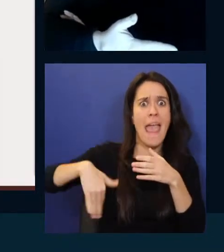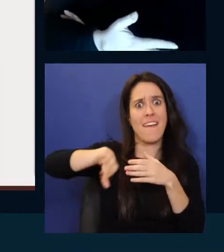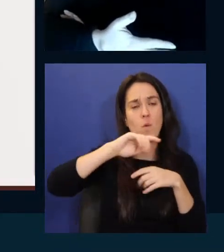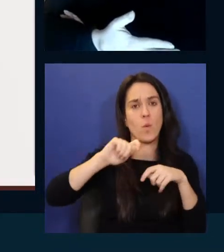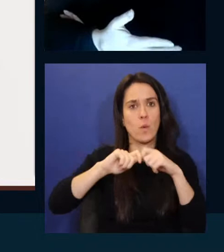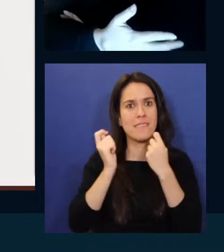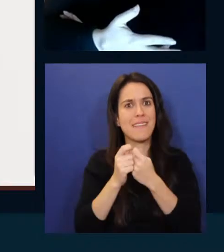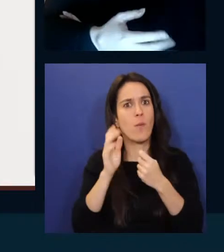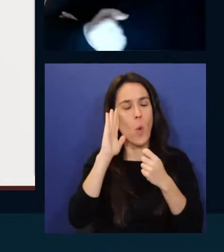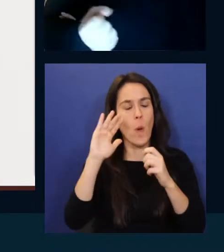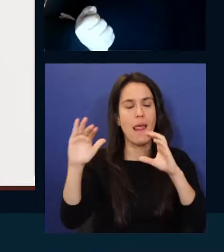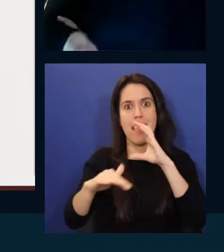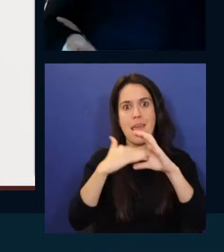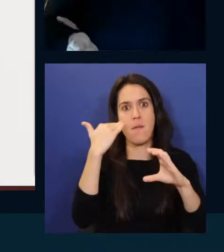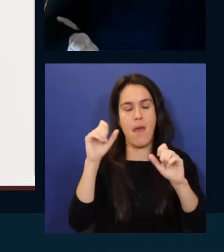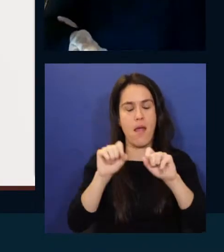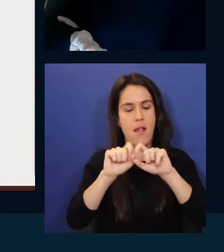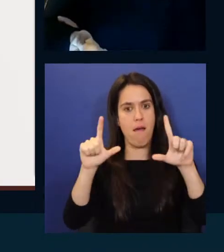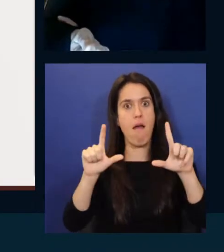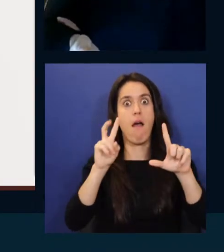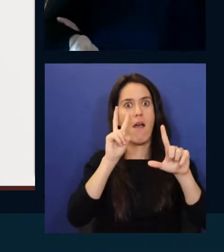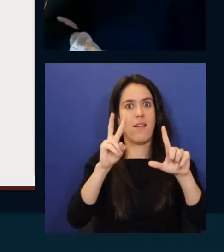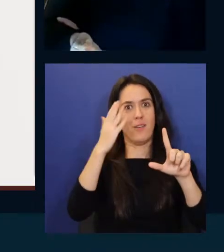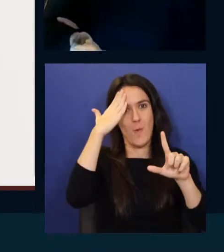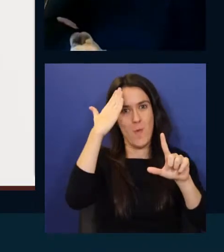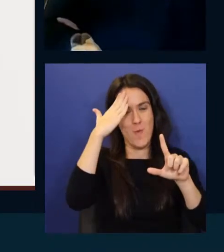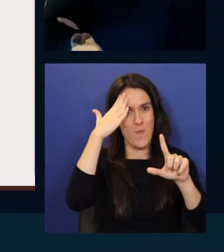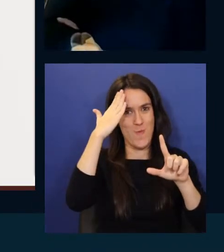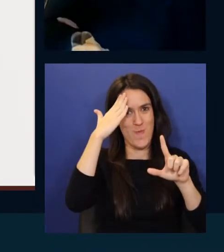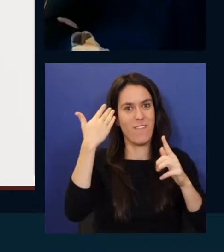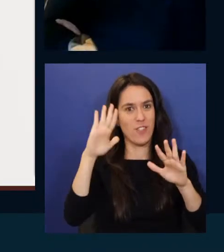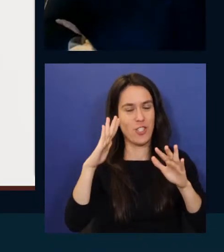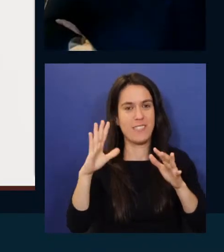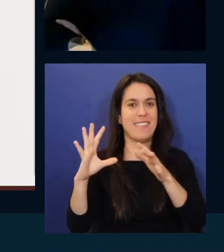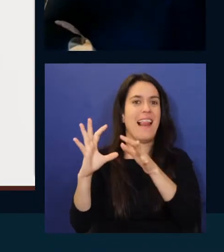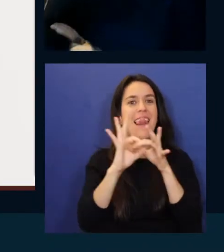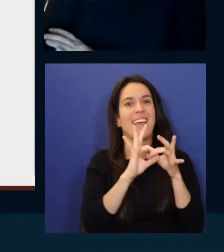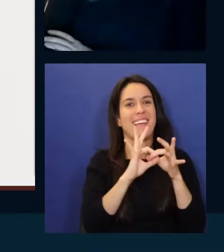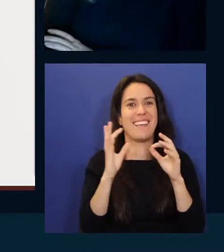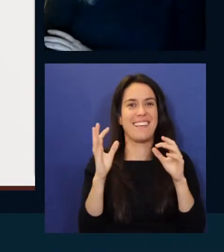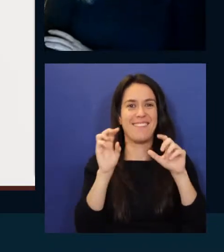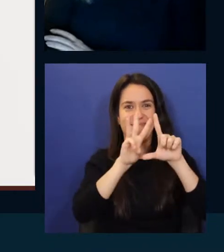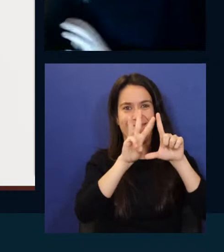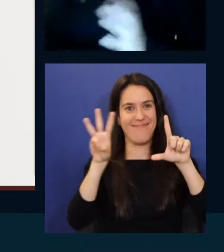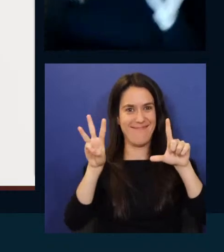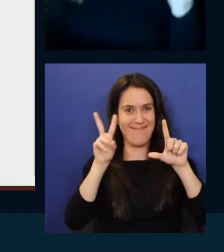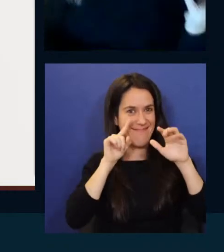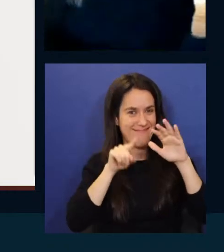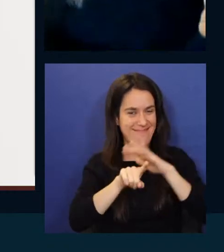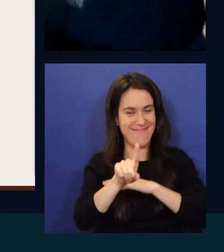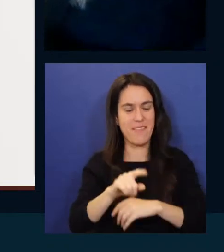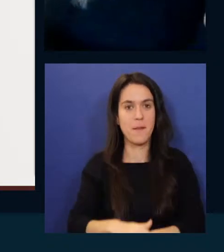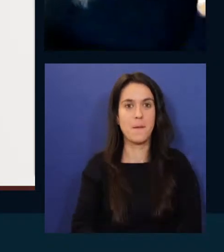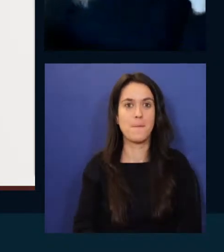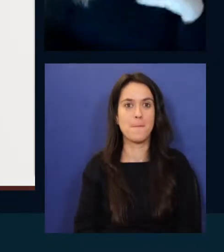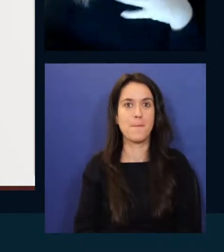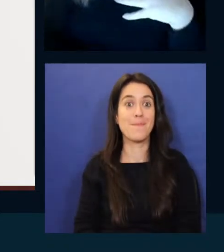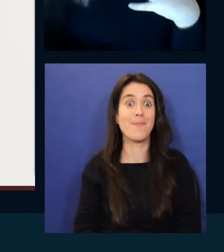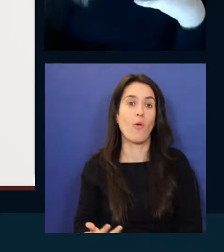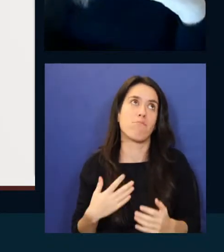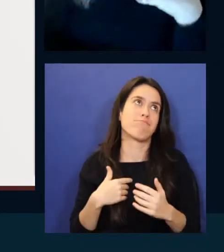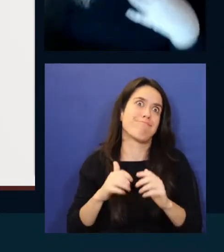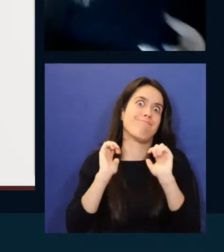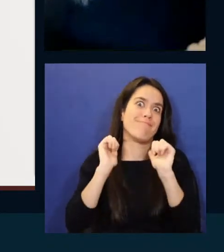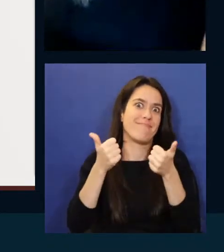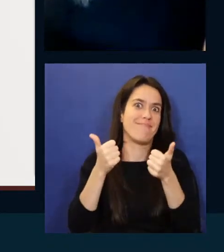of course, that I've shared a link to a report with them. Of course, it would be wonderful if we can